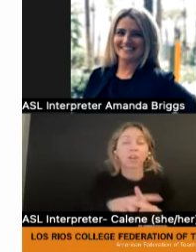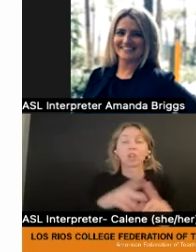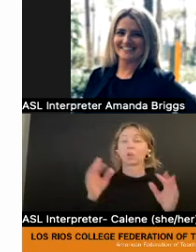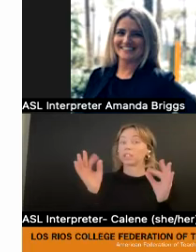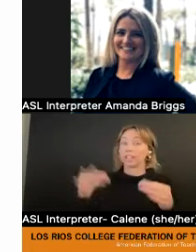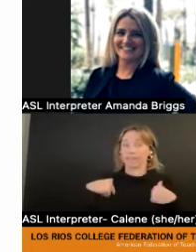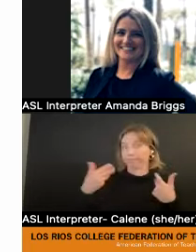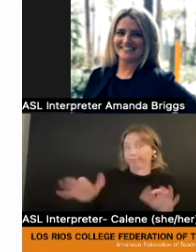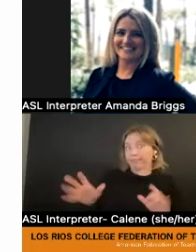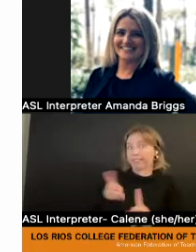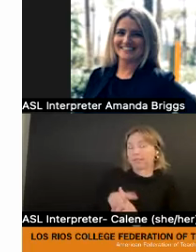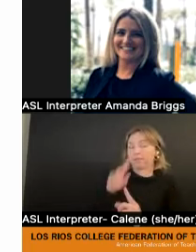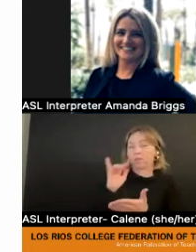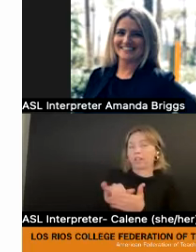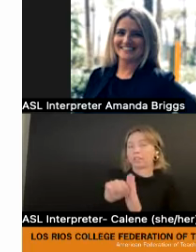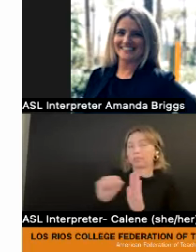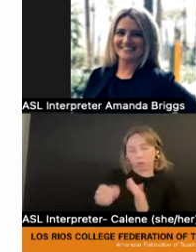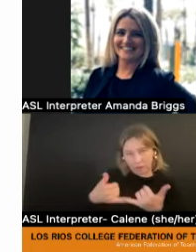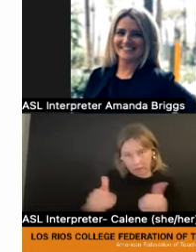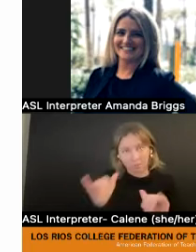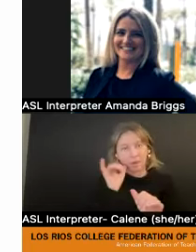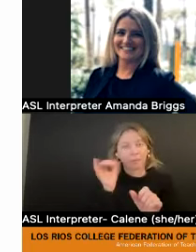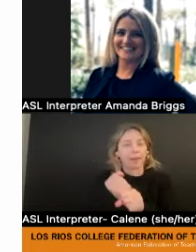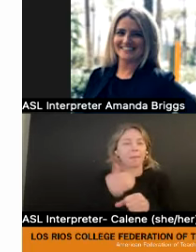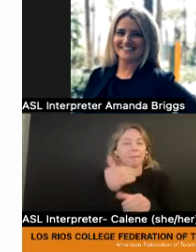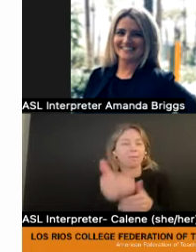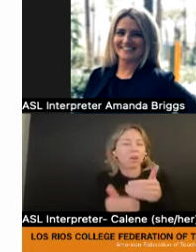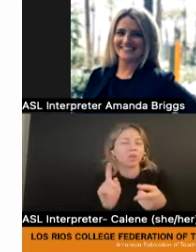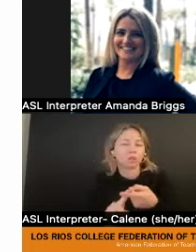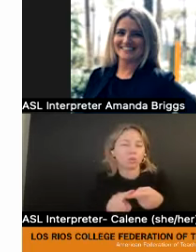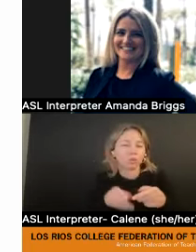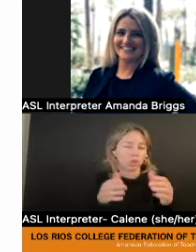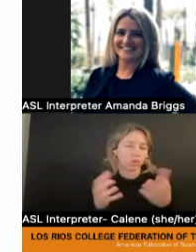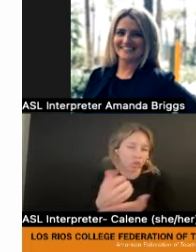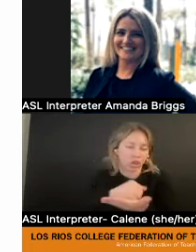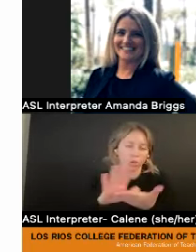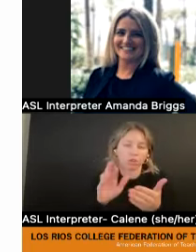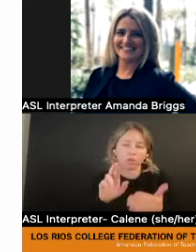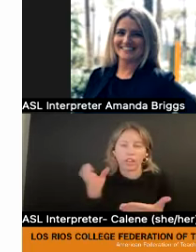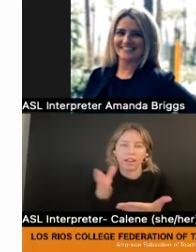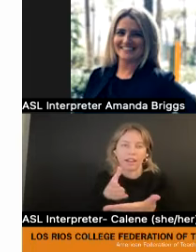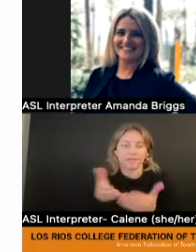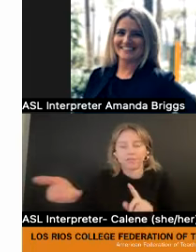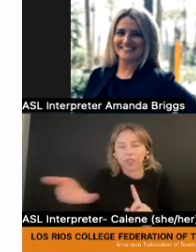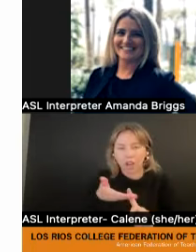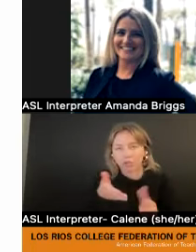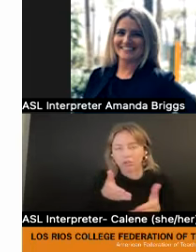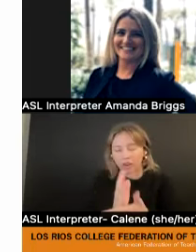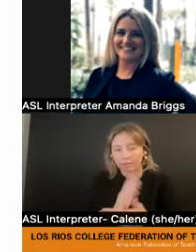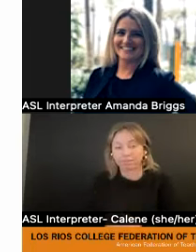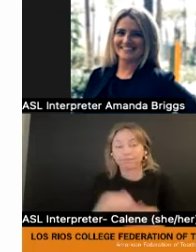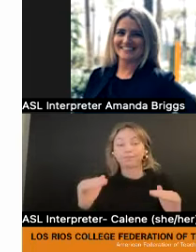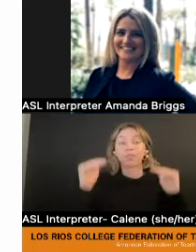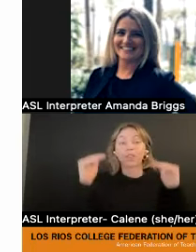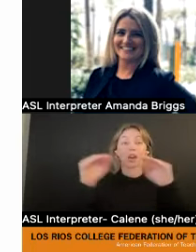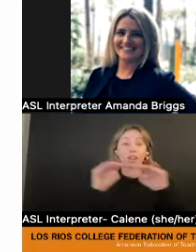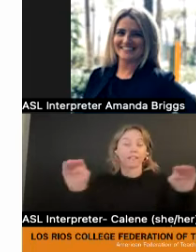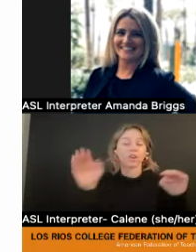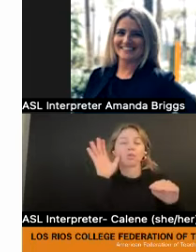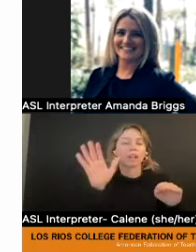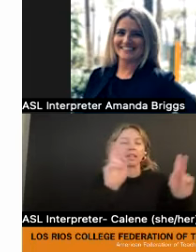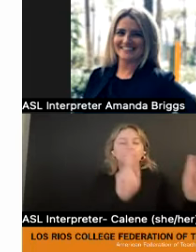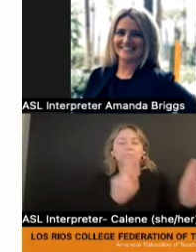an assignment, you'd still be making progress toward earning that rehire right. And then the higher level is, that works the same way,